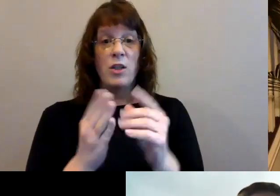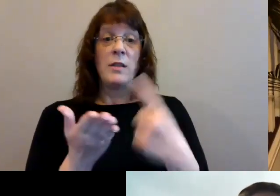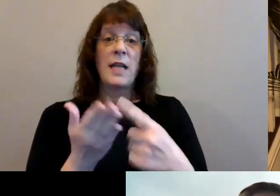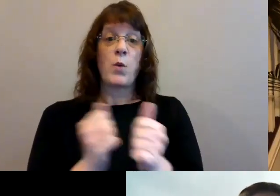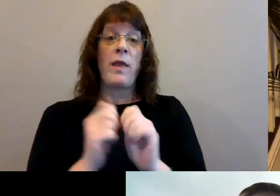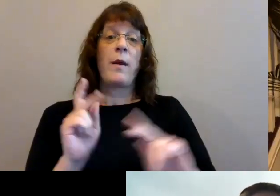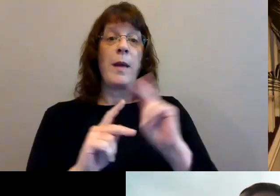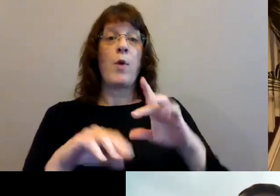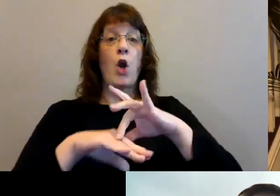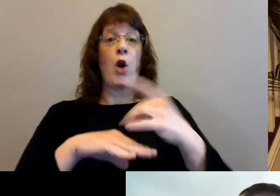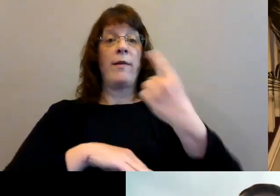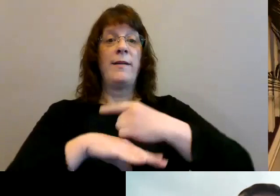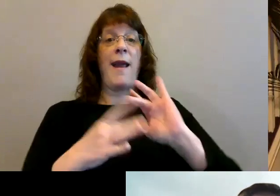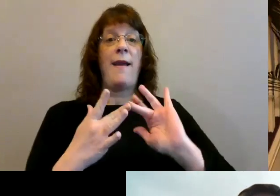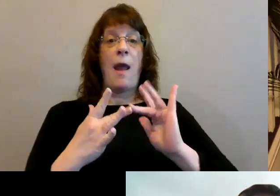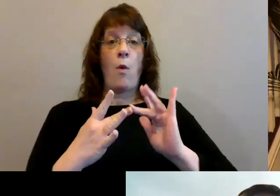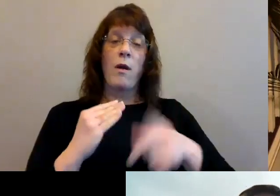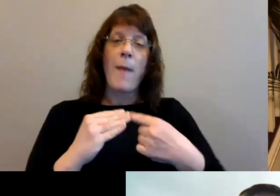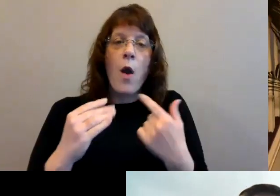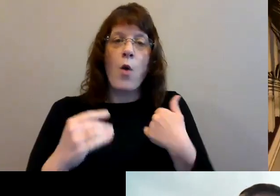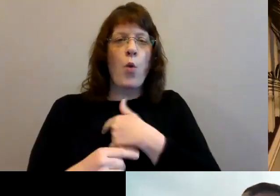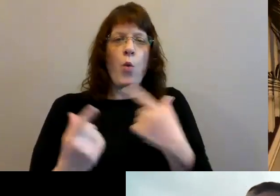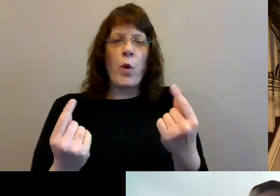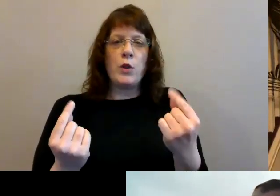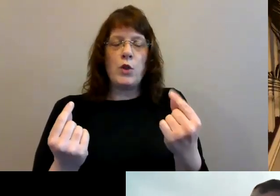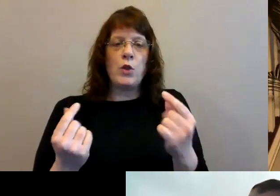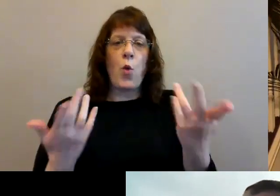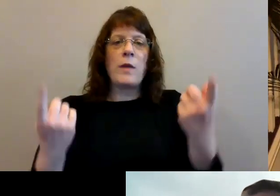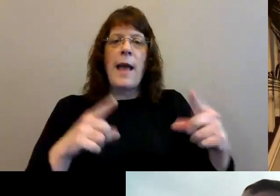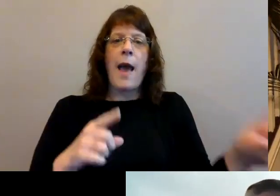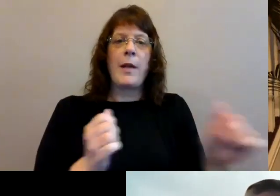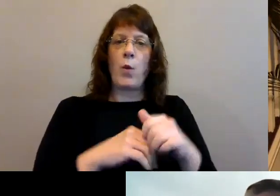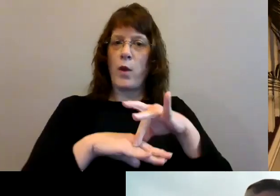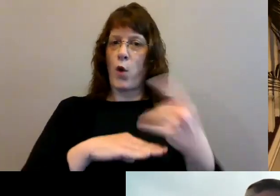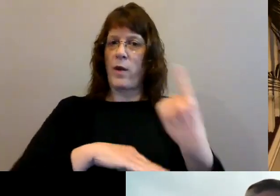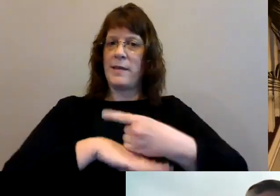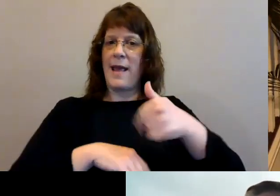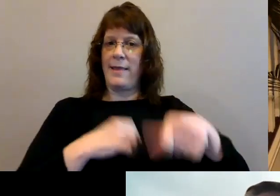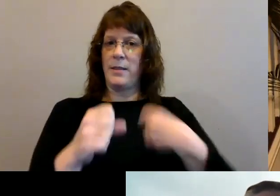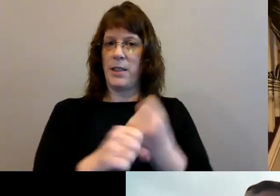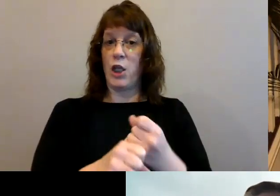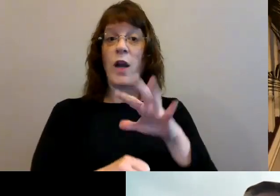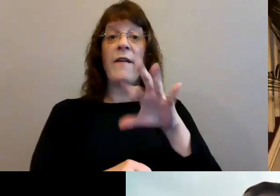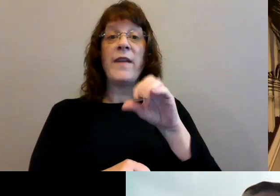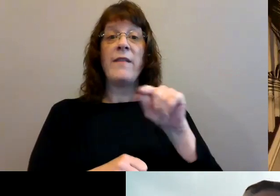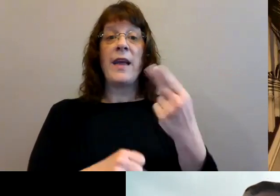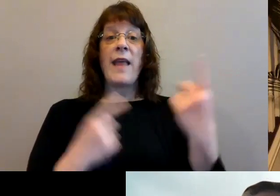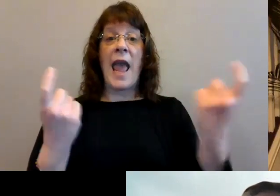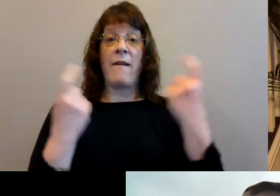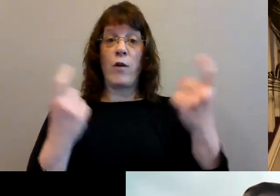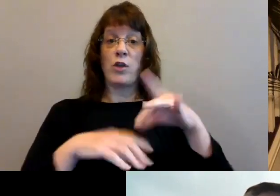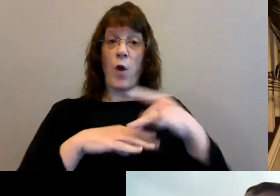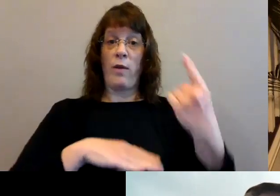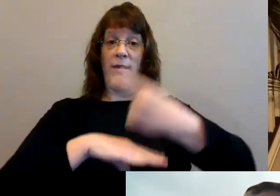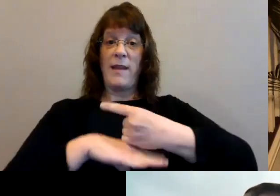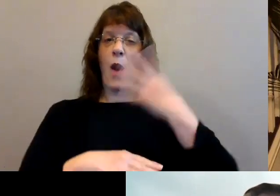Day Network all about what we can do and what's going on with Earth Day this year. It's the 50th anniversary of Earth Day, which is why we're all jazzed about